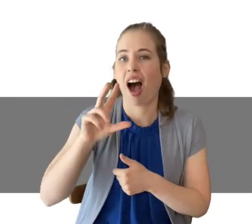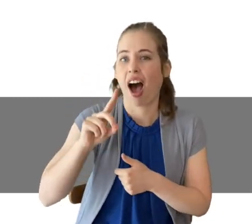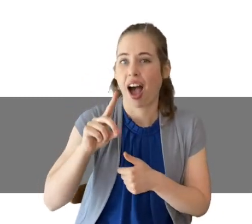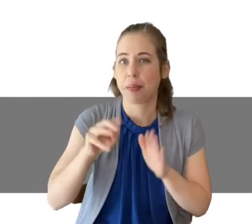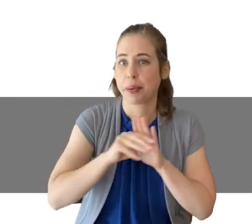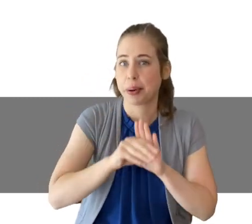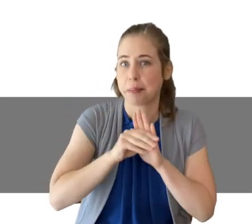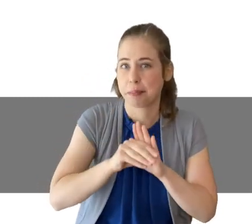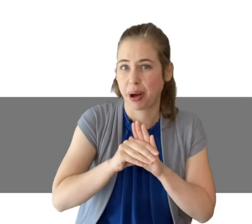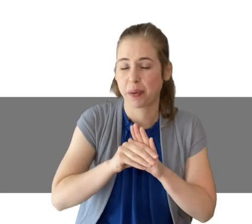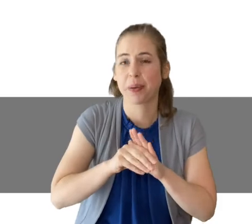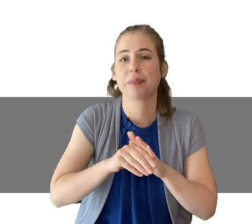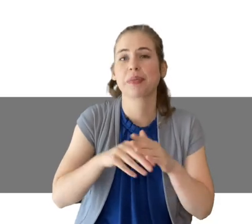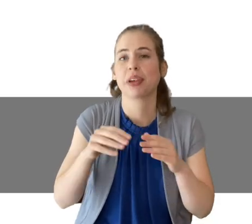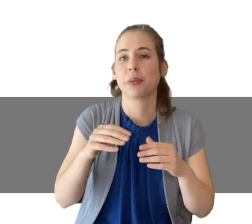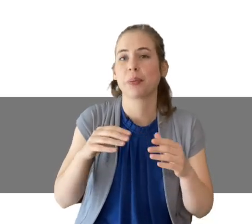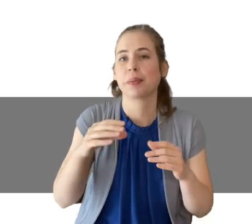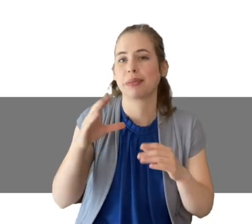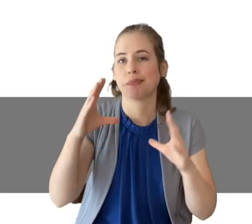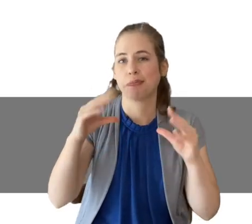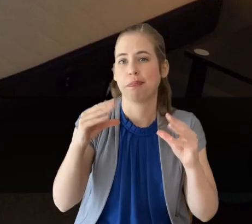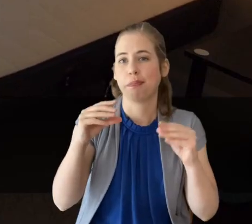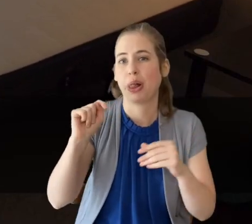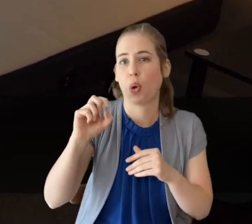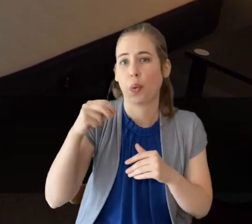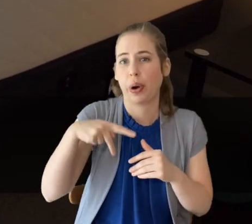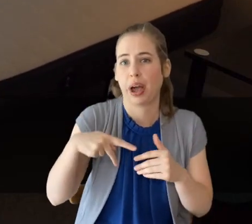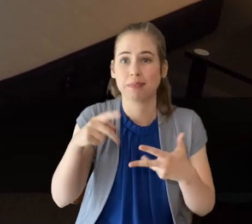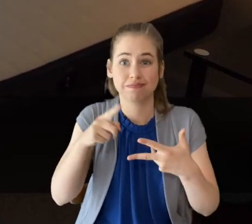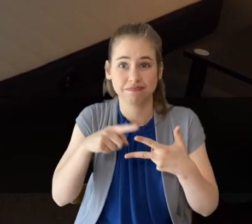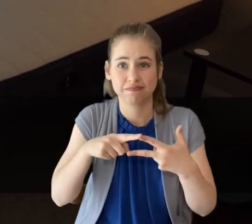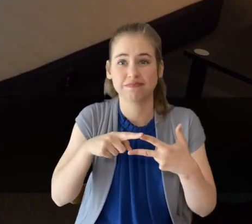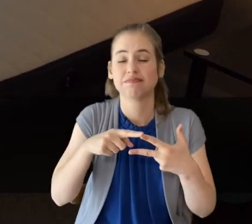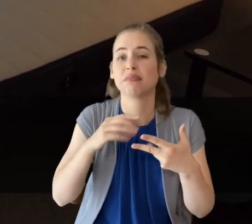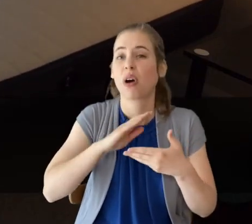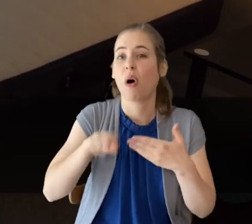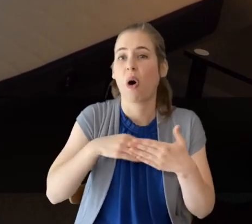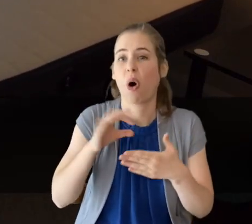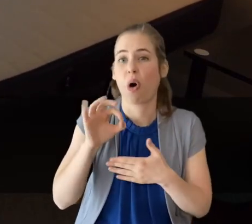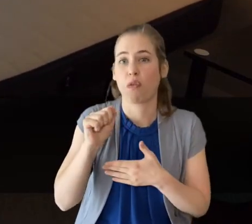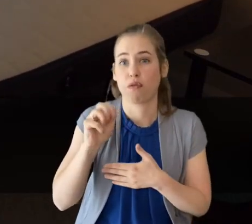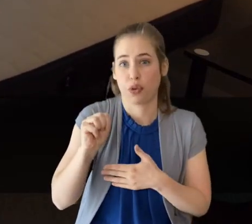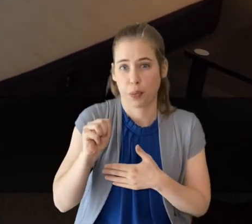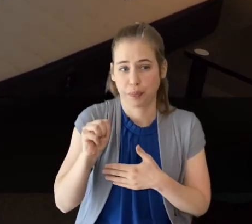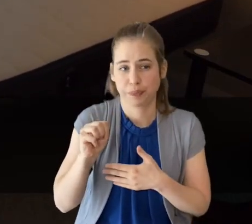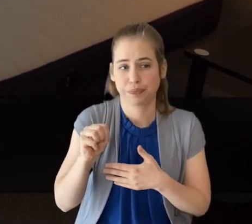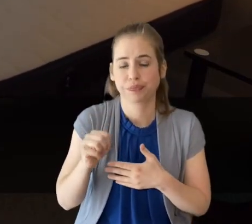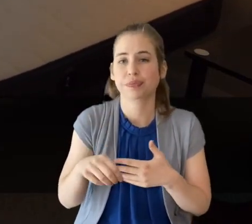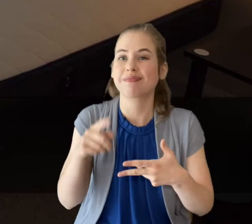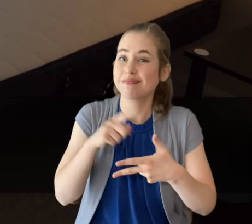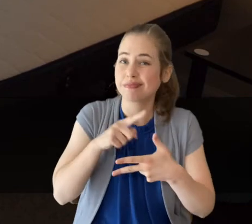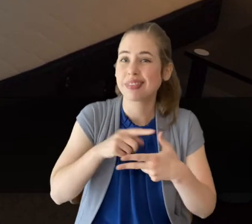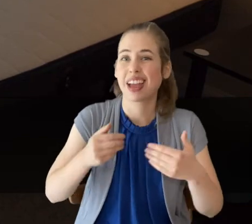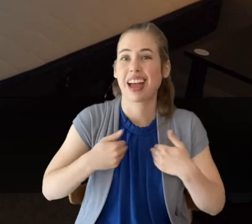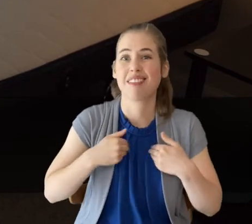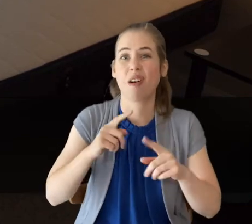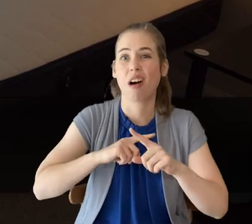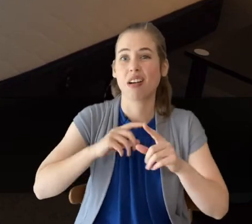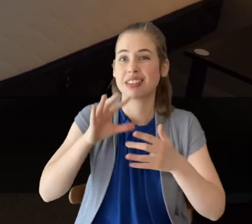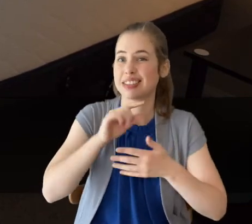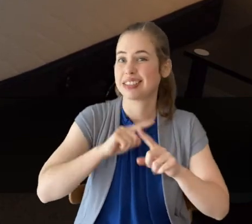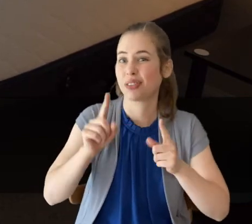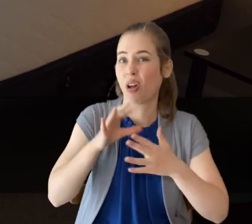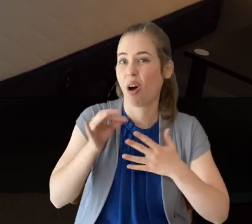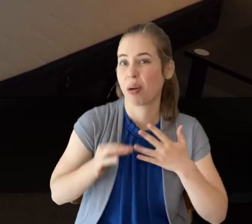the WinkBed is available in multiple firmness options: soft, luxury firm, firm, and plus. The WinkBed's plus